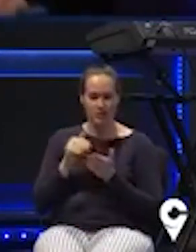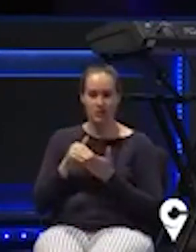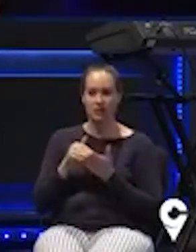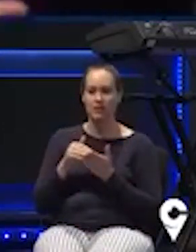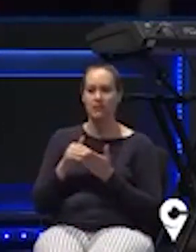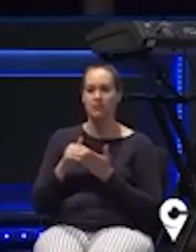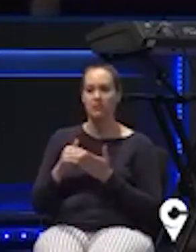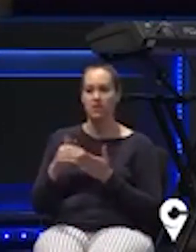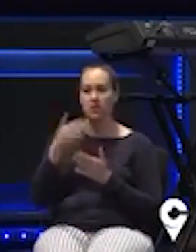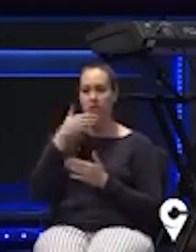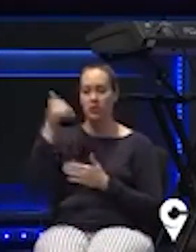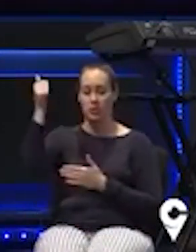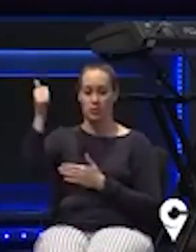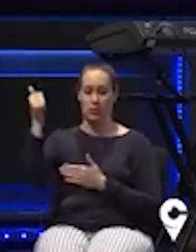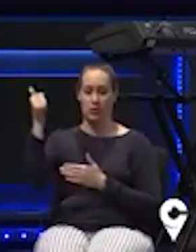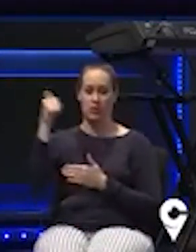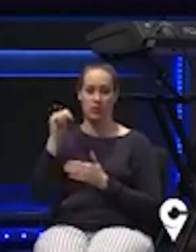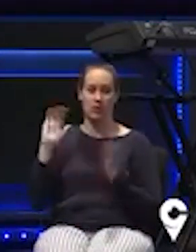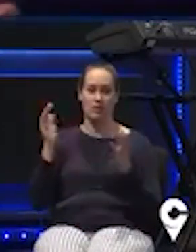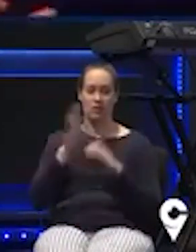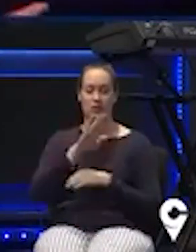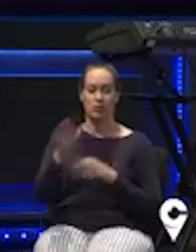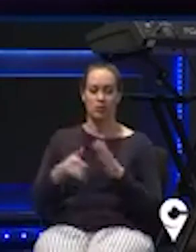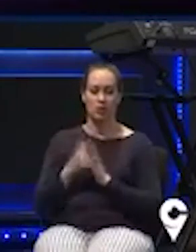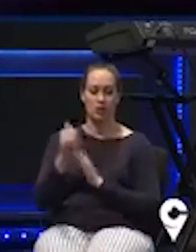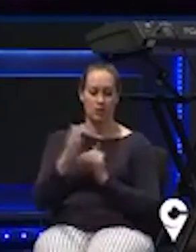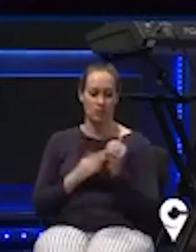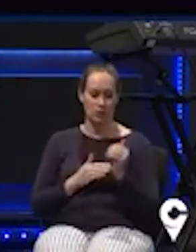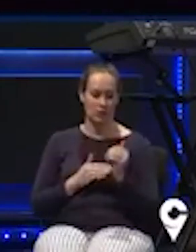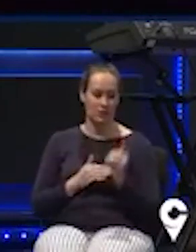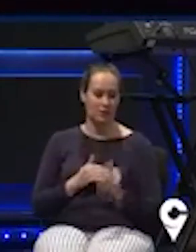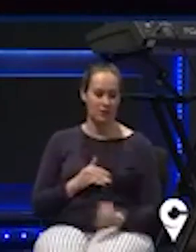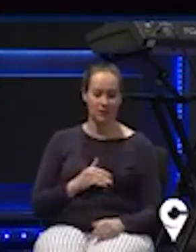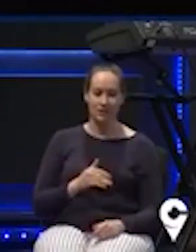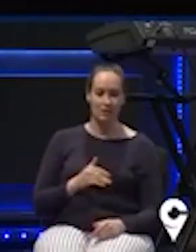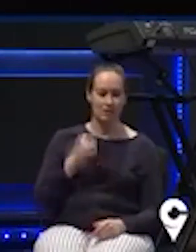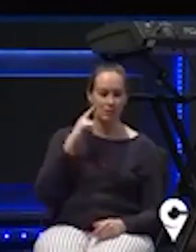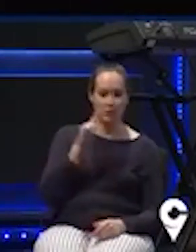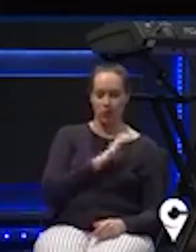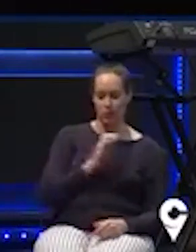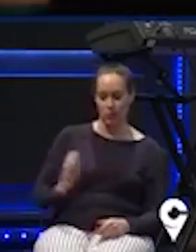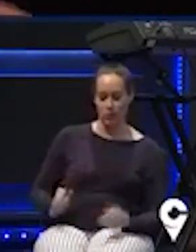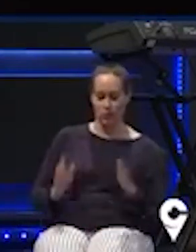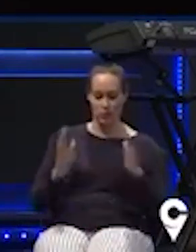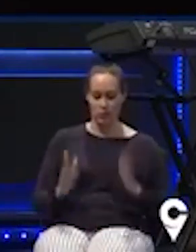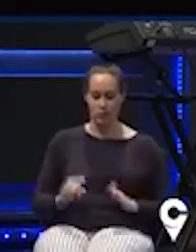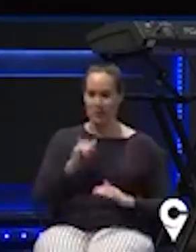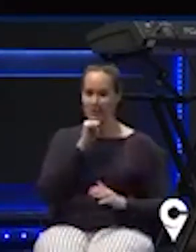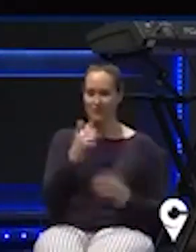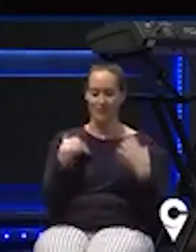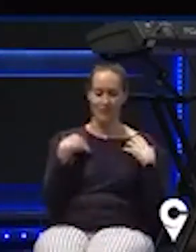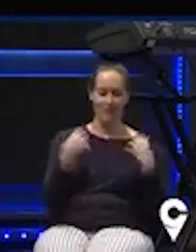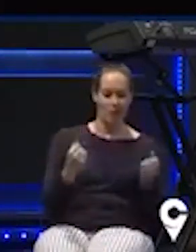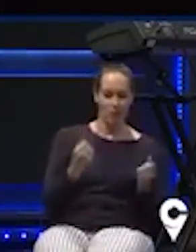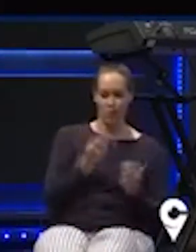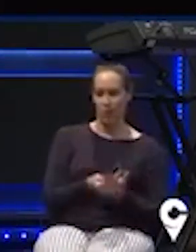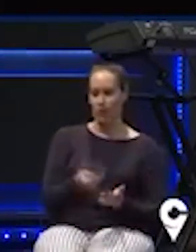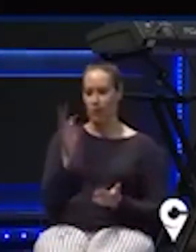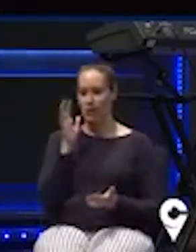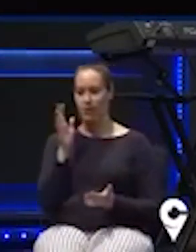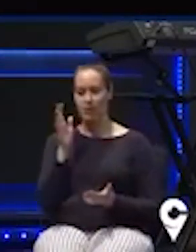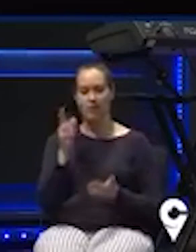the greatest desire, the greatest goal for a Christian is not health, wealth, or prosperity. It is being Christ-like. Therefore, the